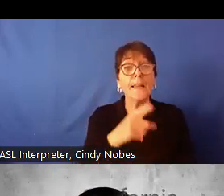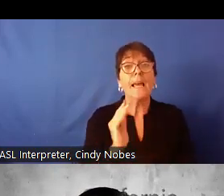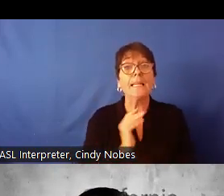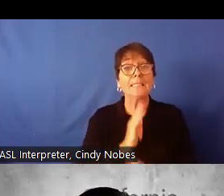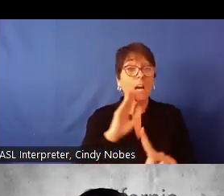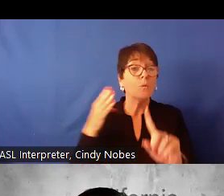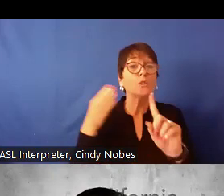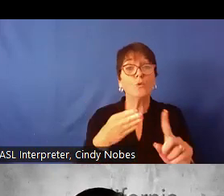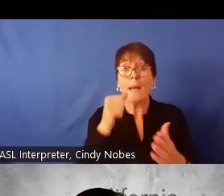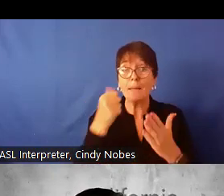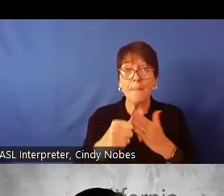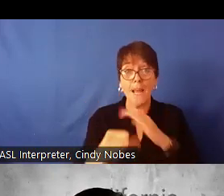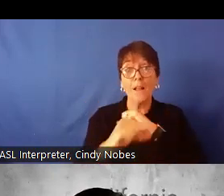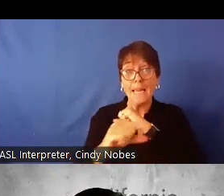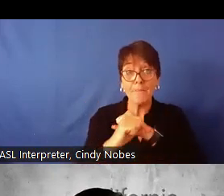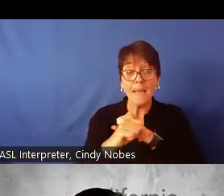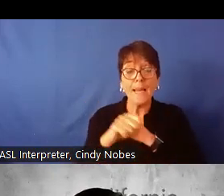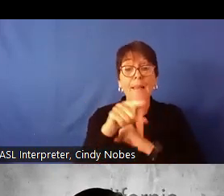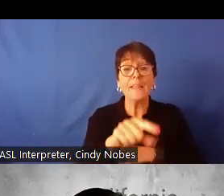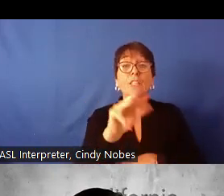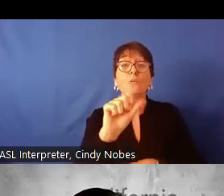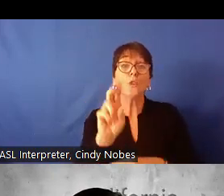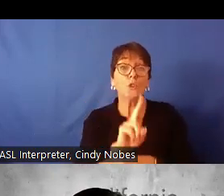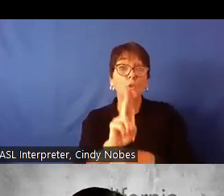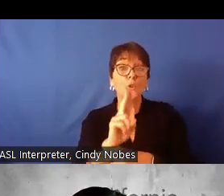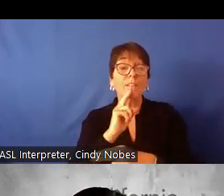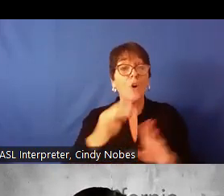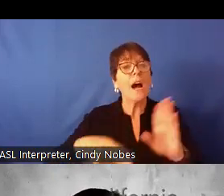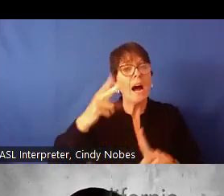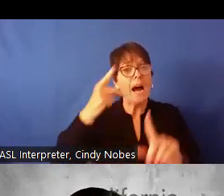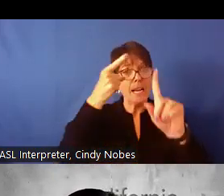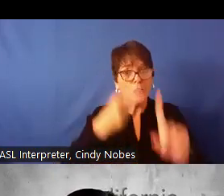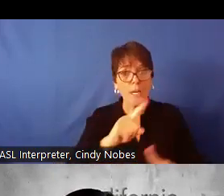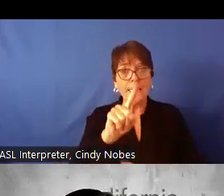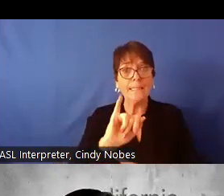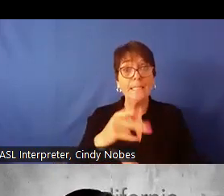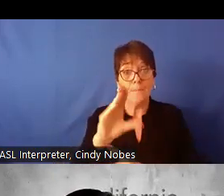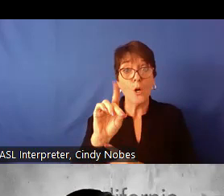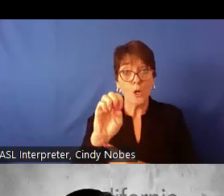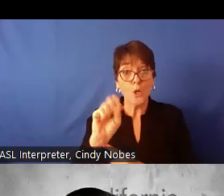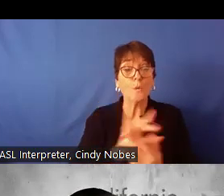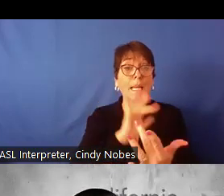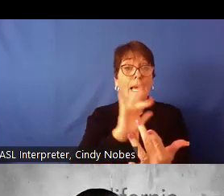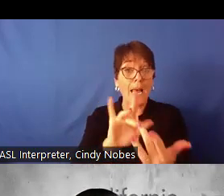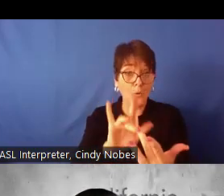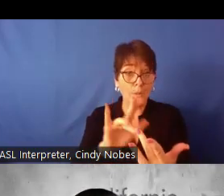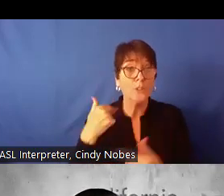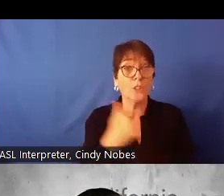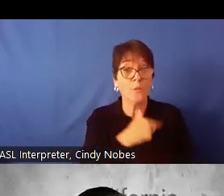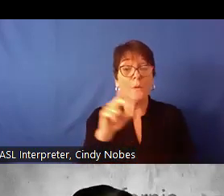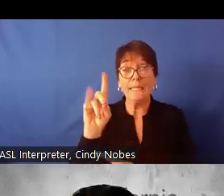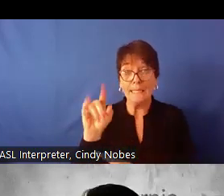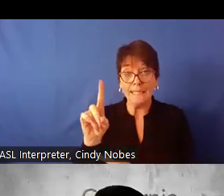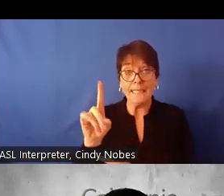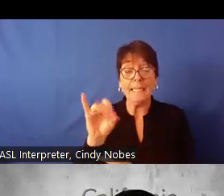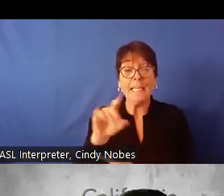mail campaign. And this was utilized for highly targeted zip code outreach that we did. If you